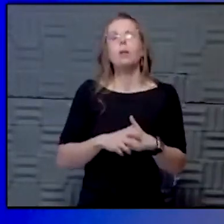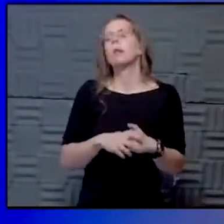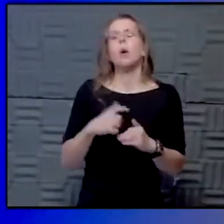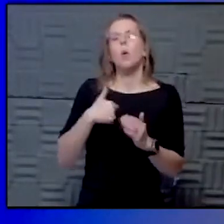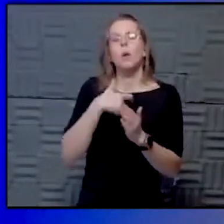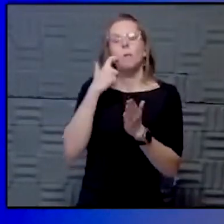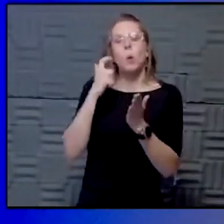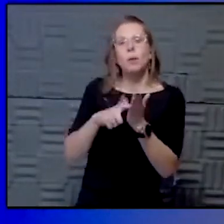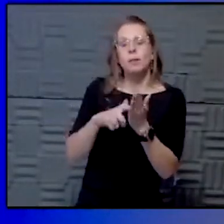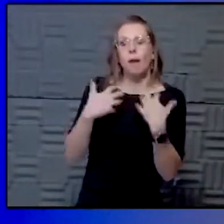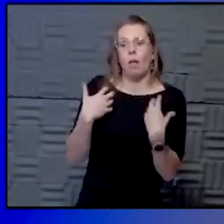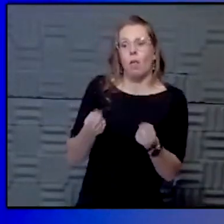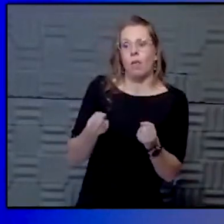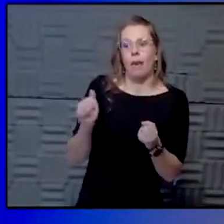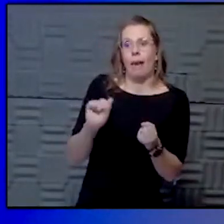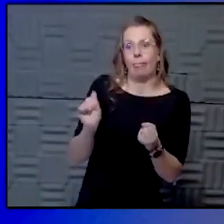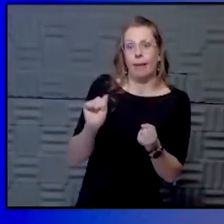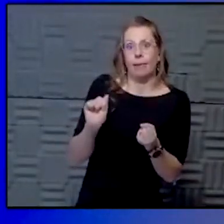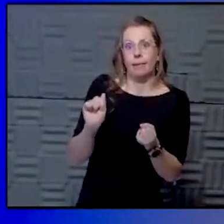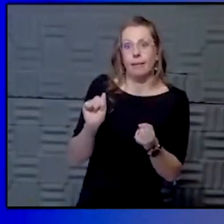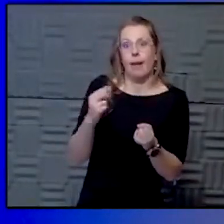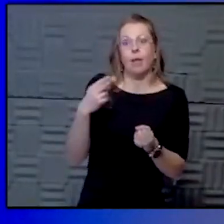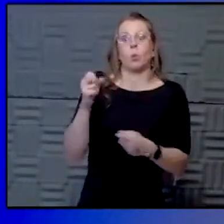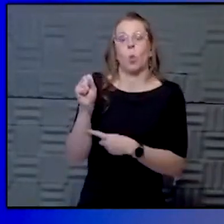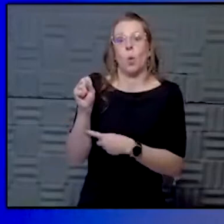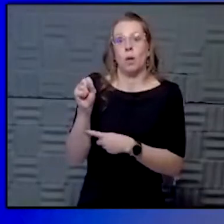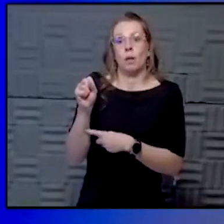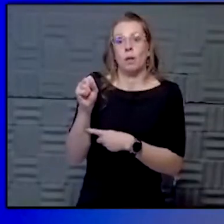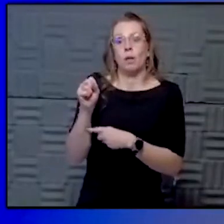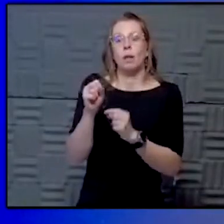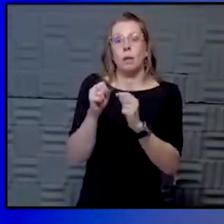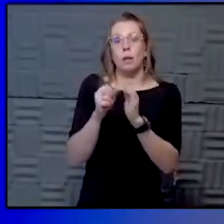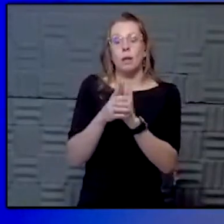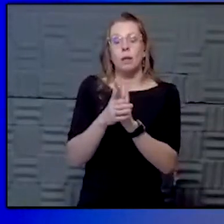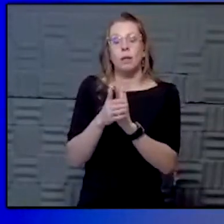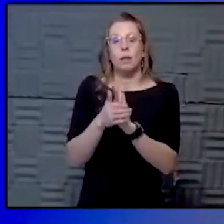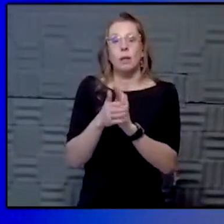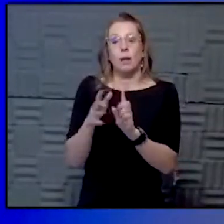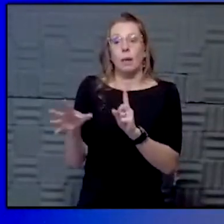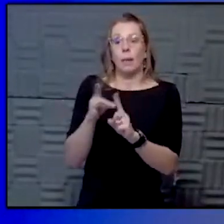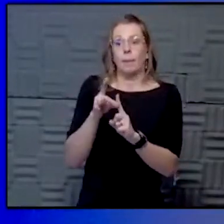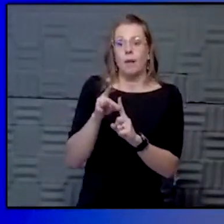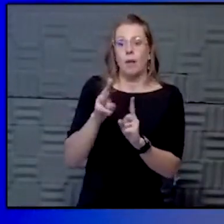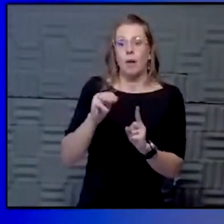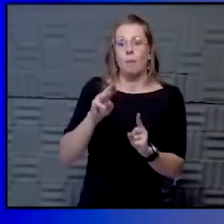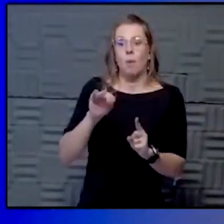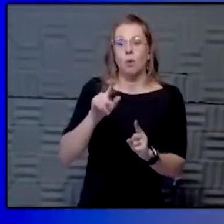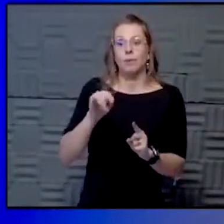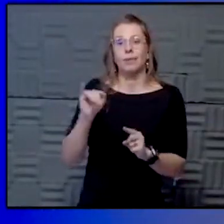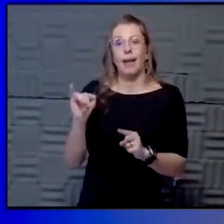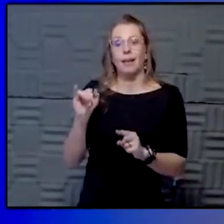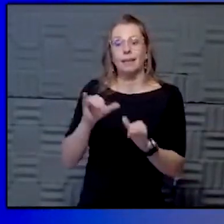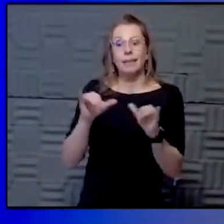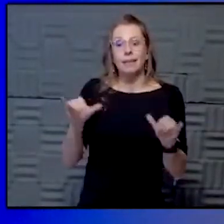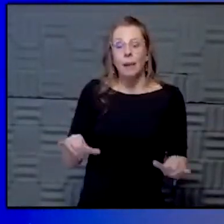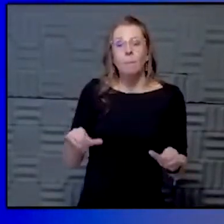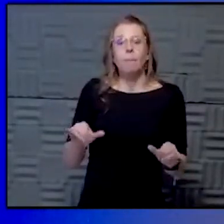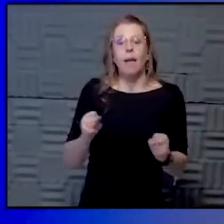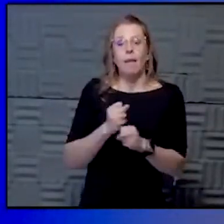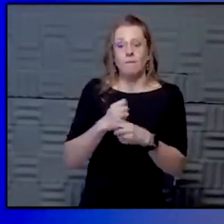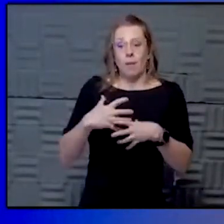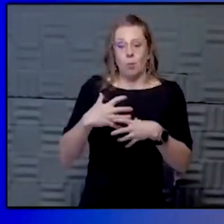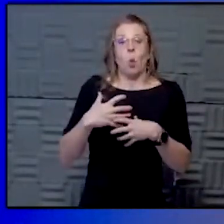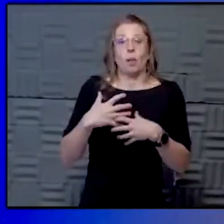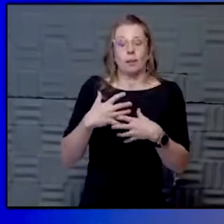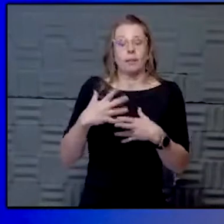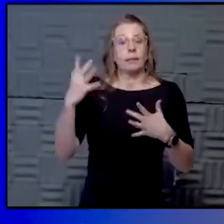athletes, high school age athletes, who get this multi-system inflammatory disease and are just laid out and not doing well for weeks at a time.